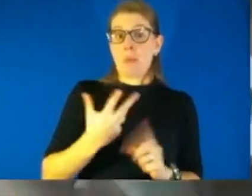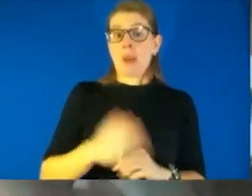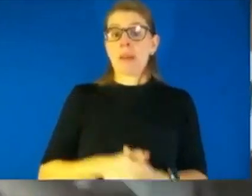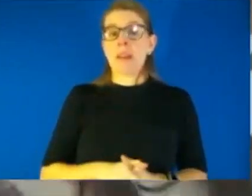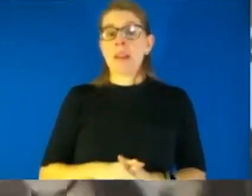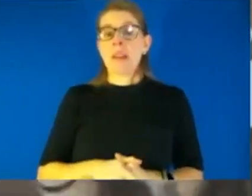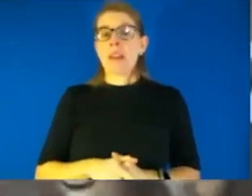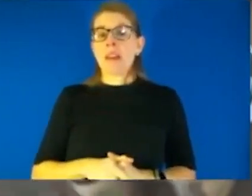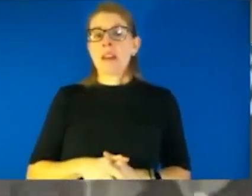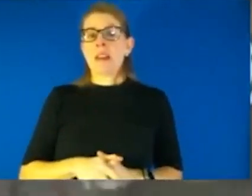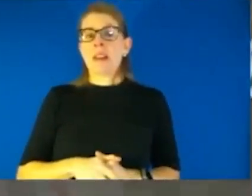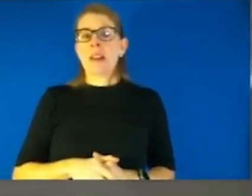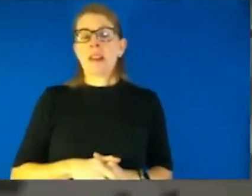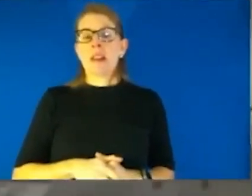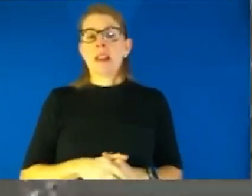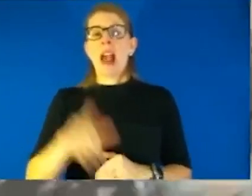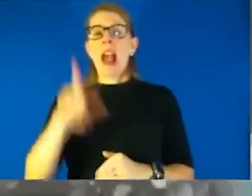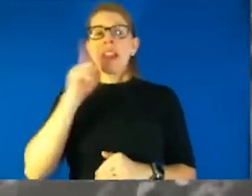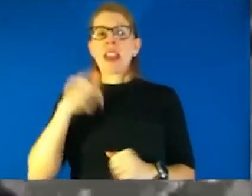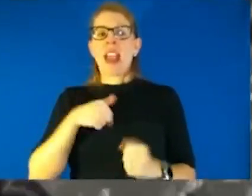I think I addressed this. So